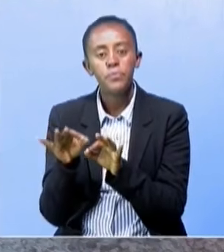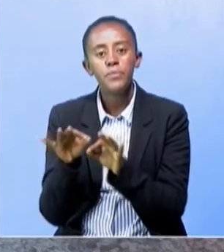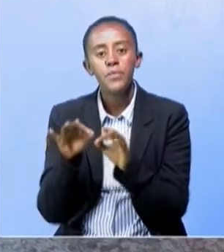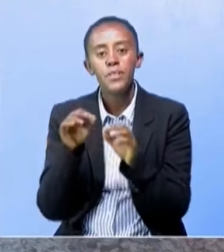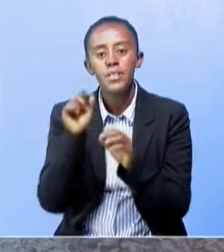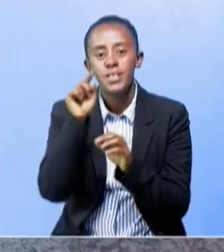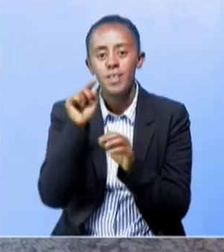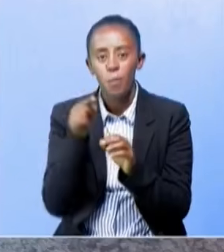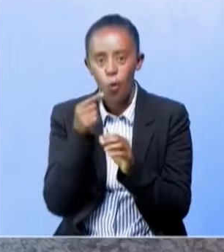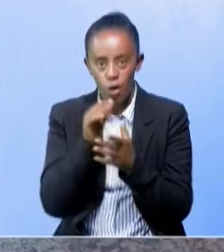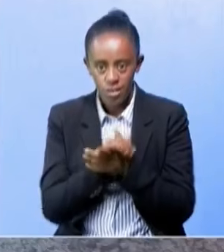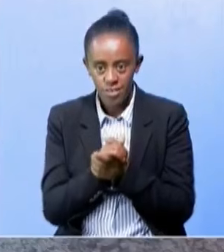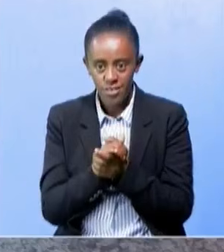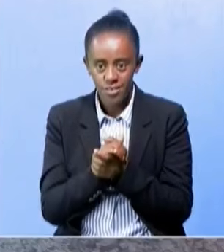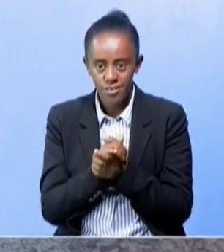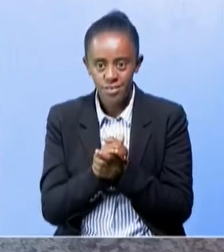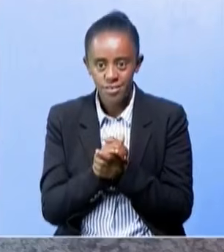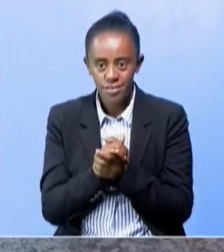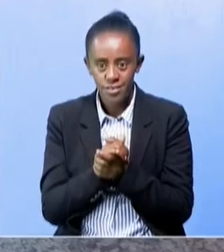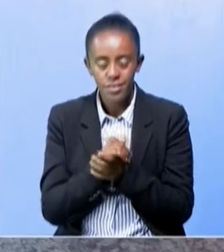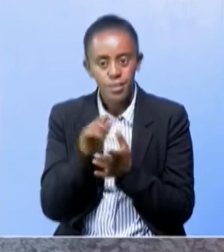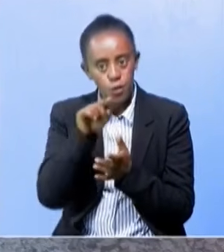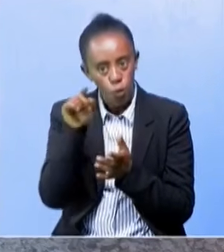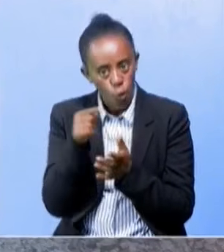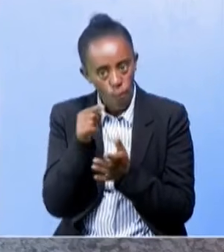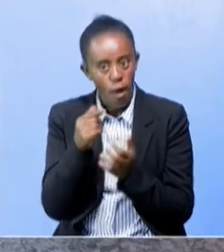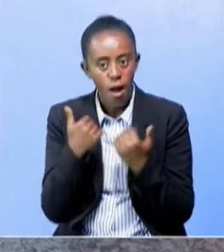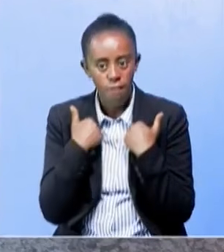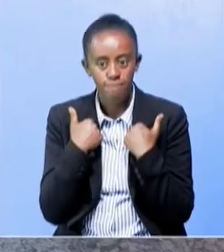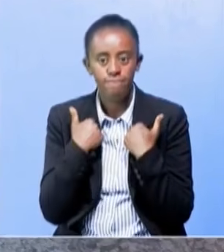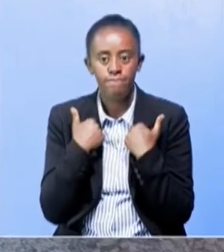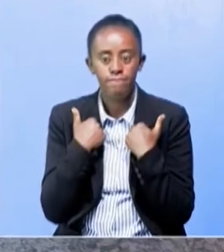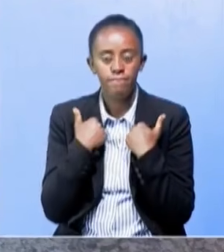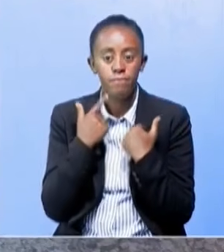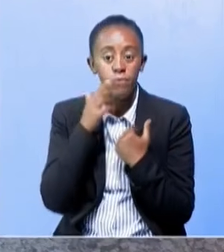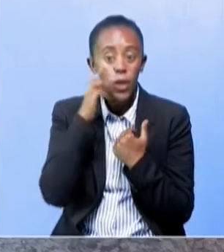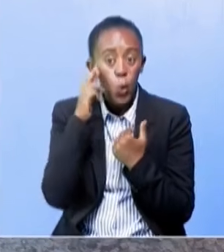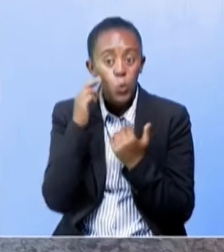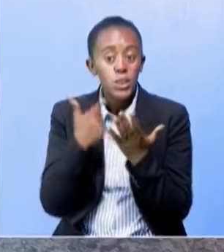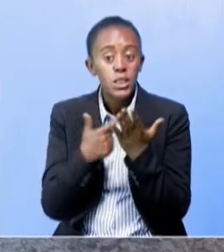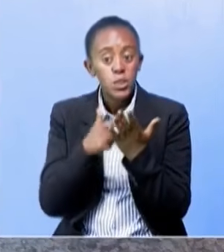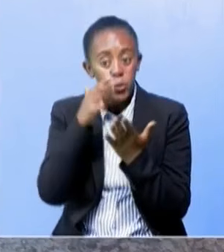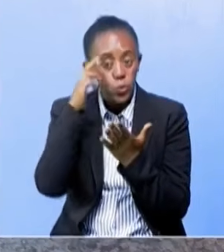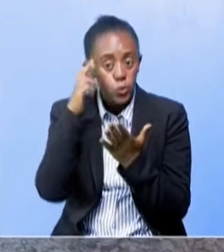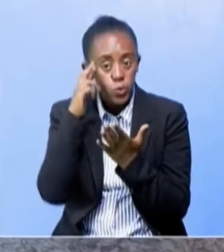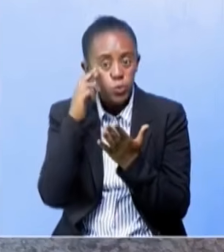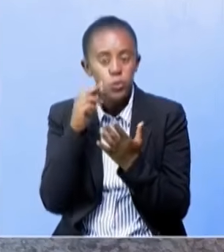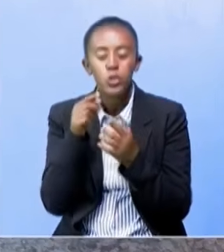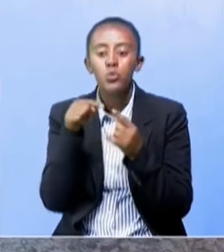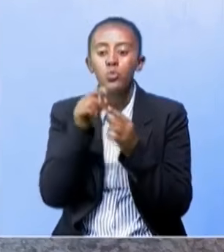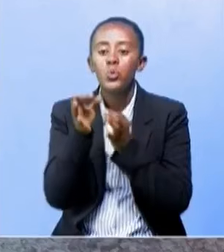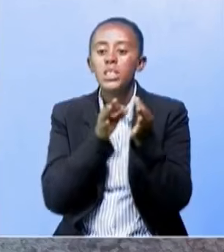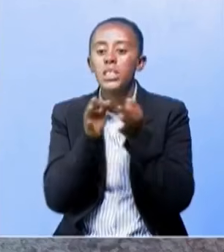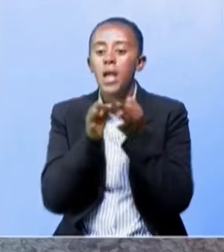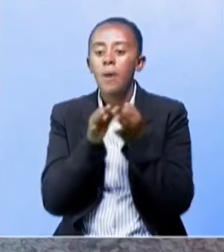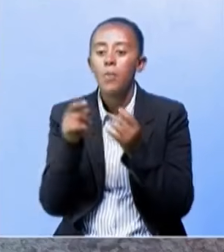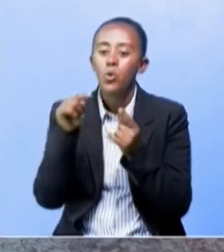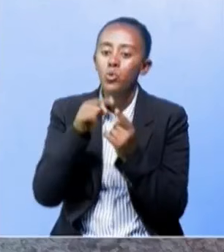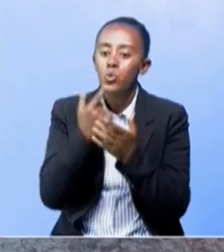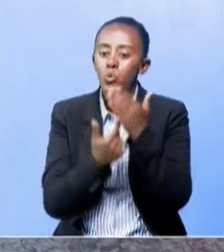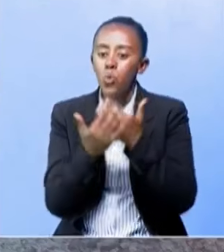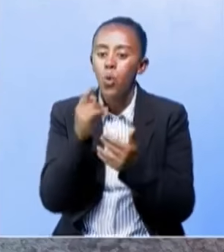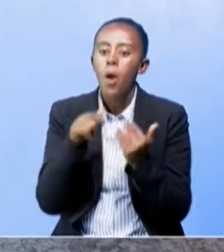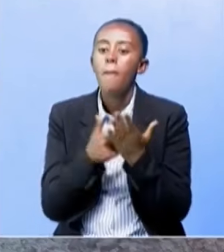semicolon. Then, comma should be here. Because these concepts are just used to describe or to talk